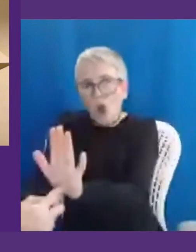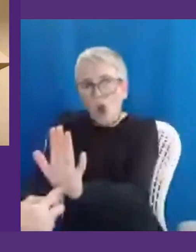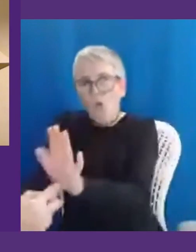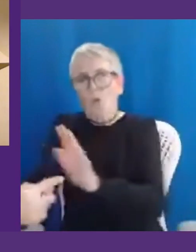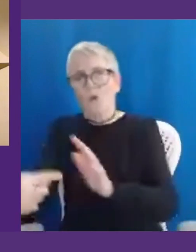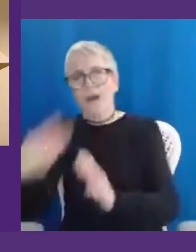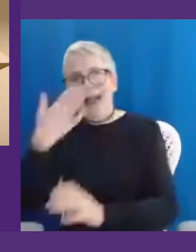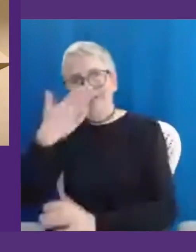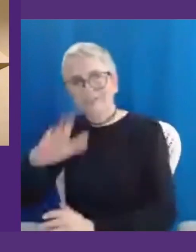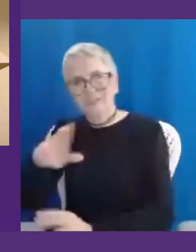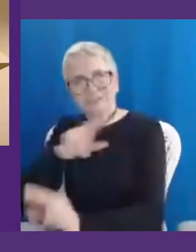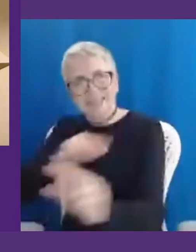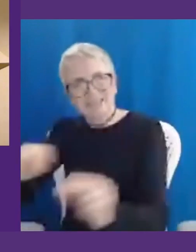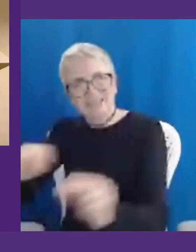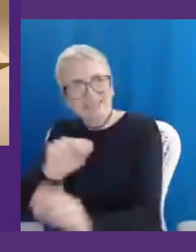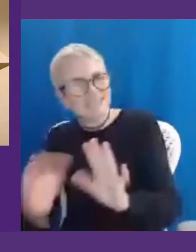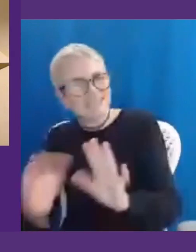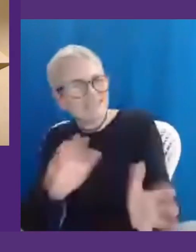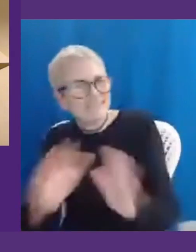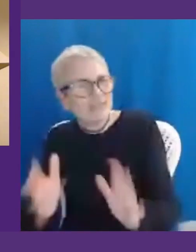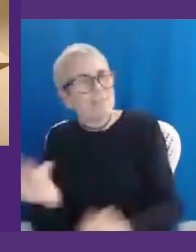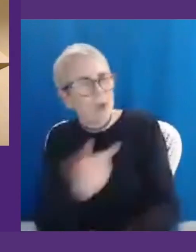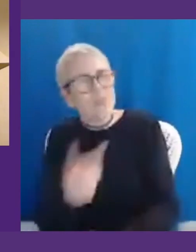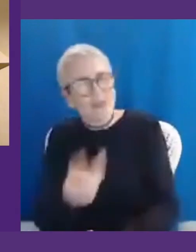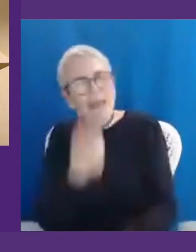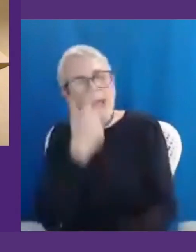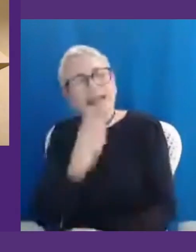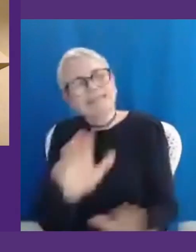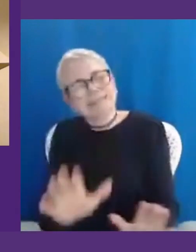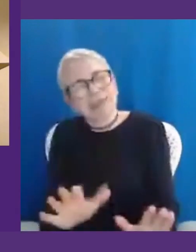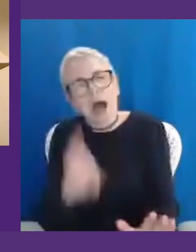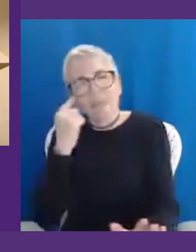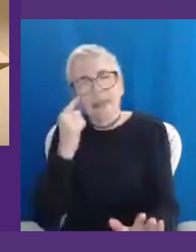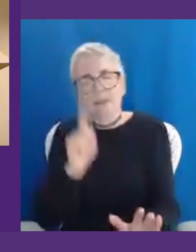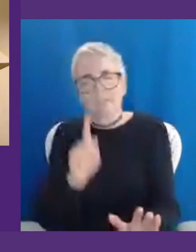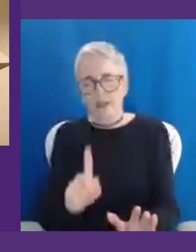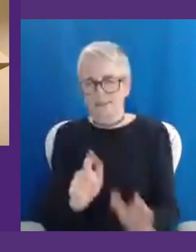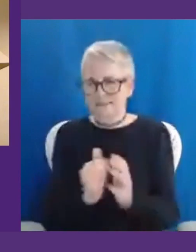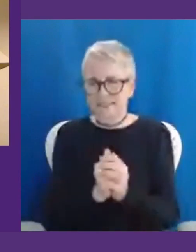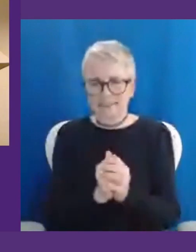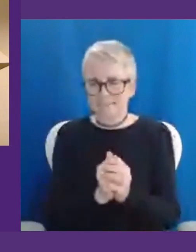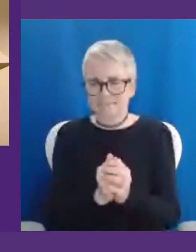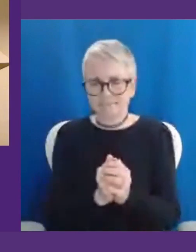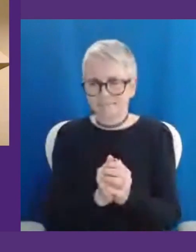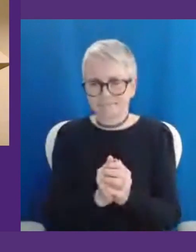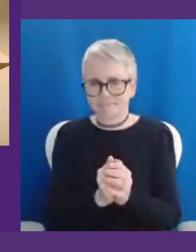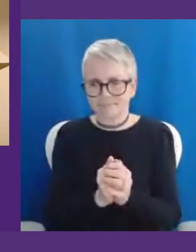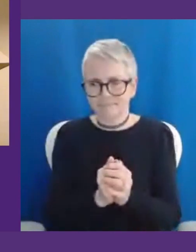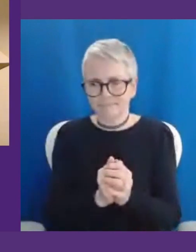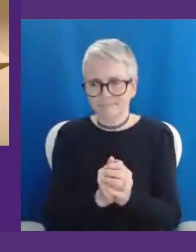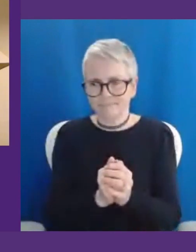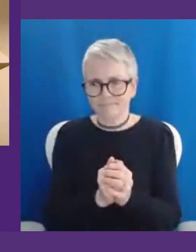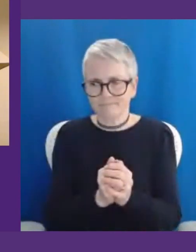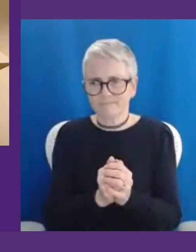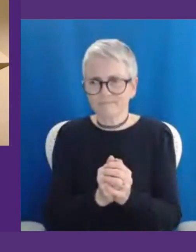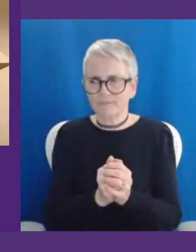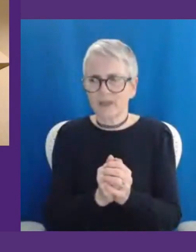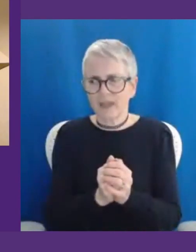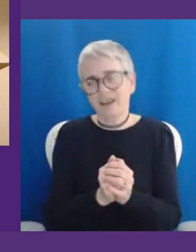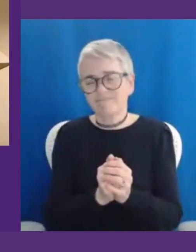think often they end up confirming very